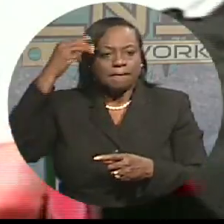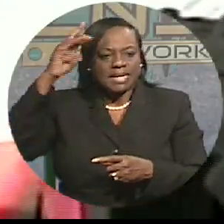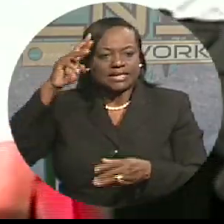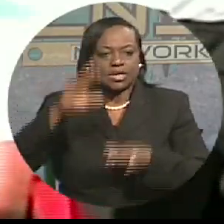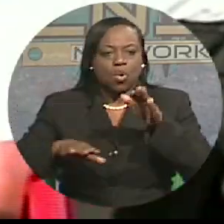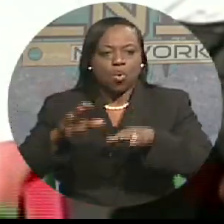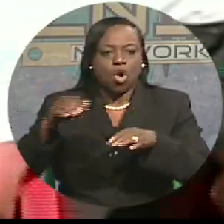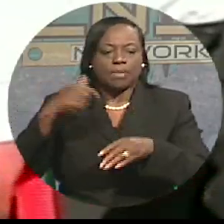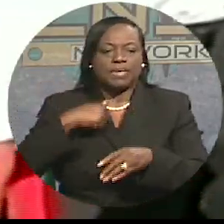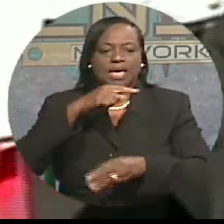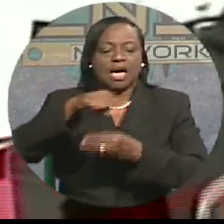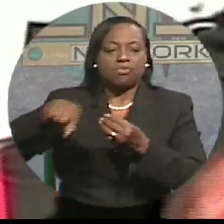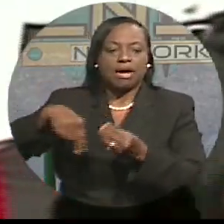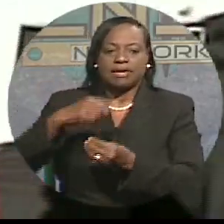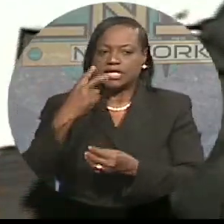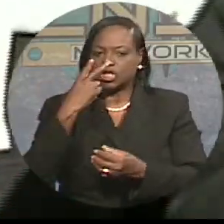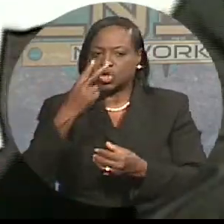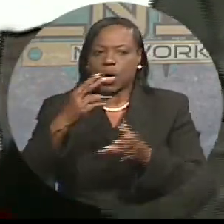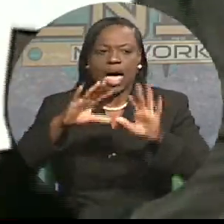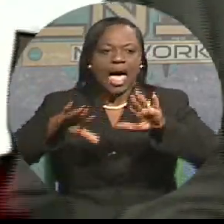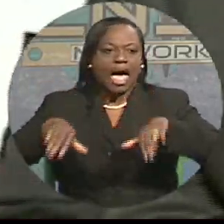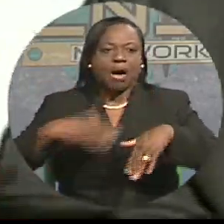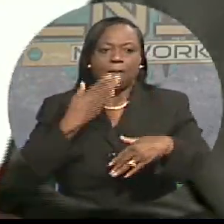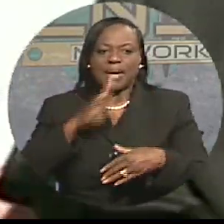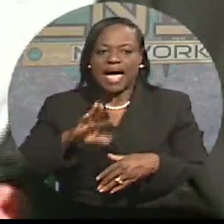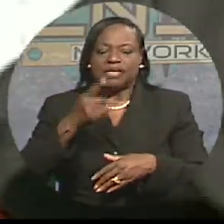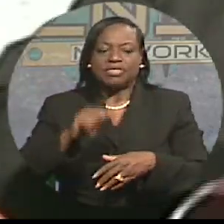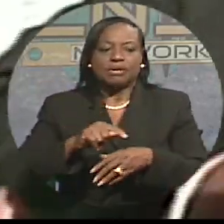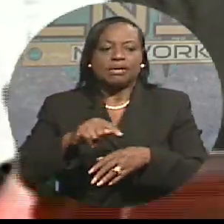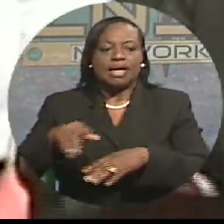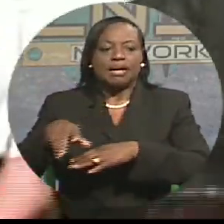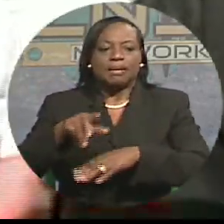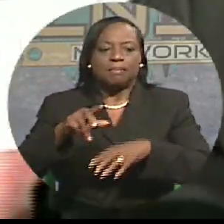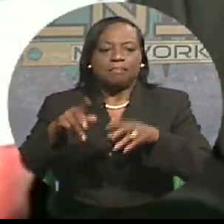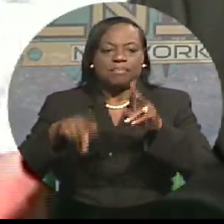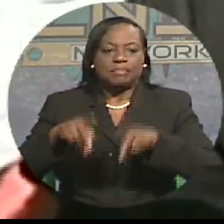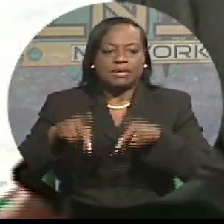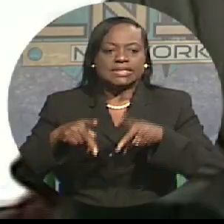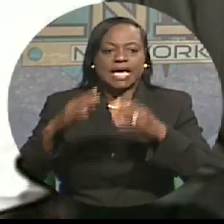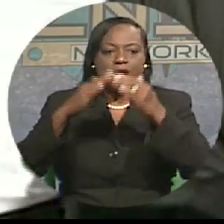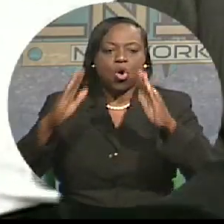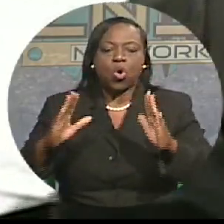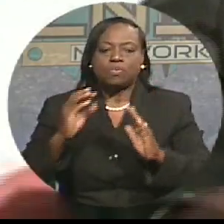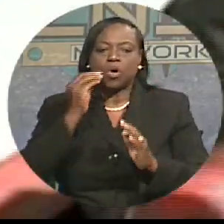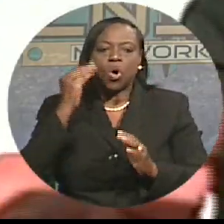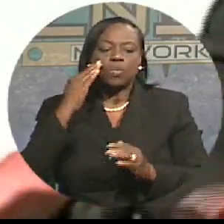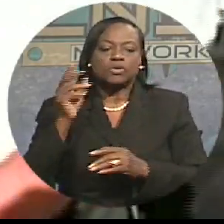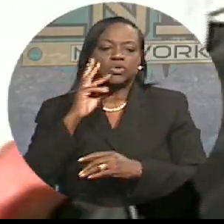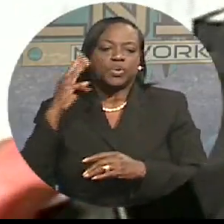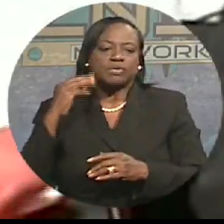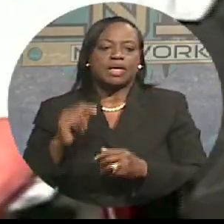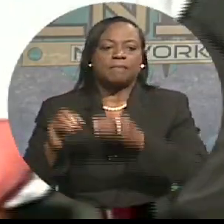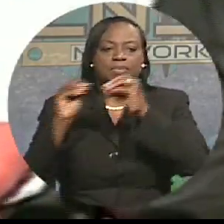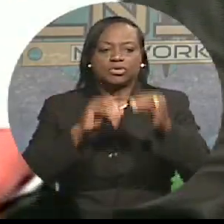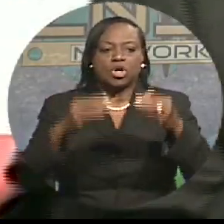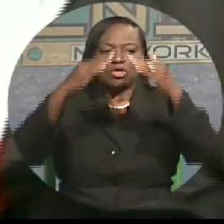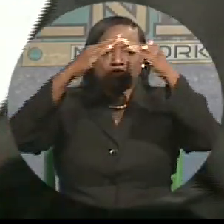of these properties, and they've taken the right approach. First of all, they're pulling roof over their heads and then they're going in and